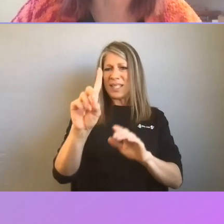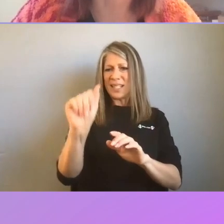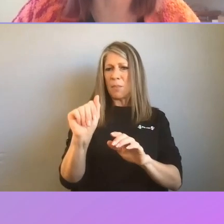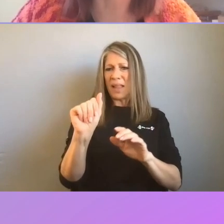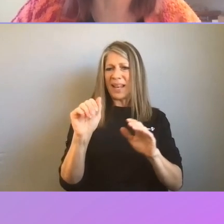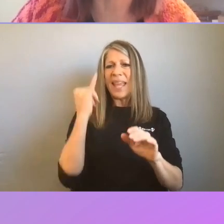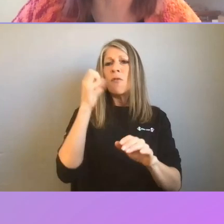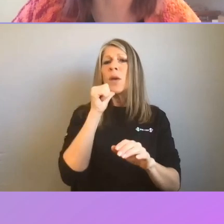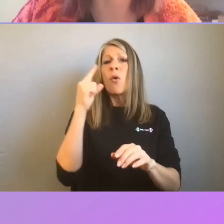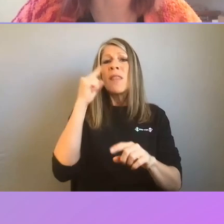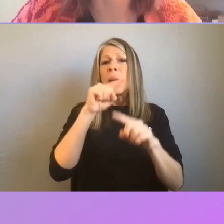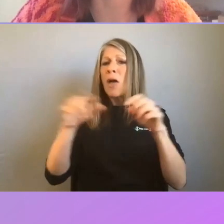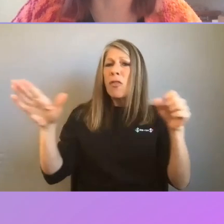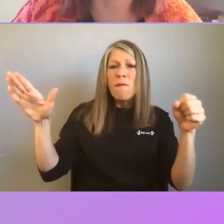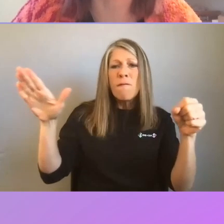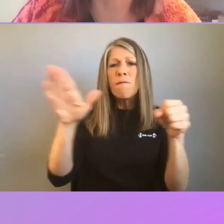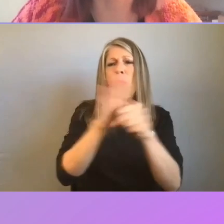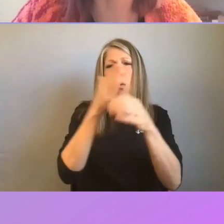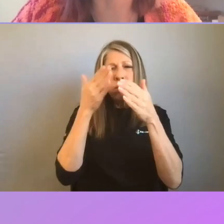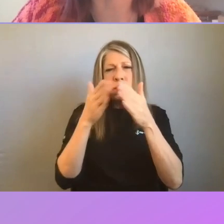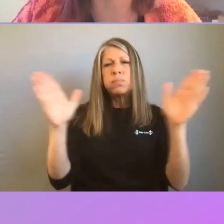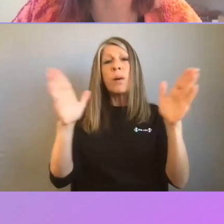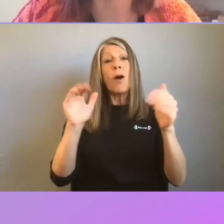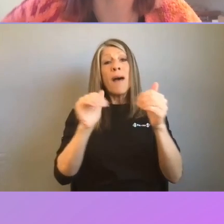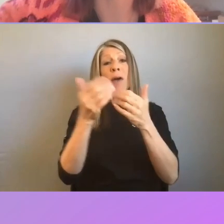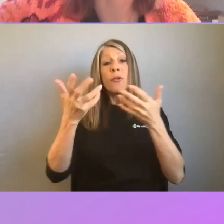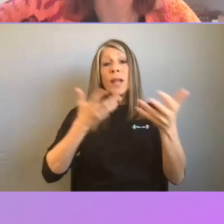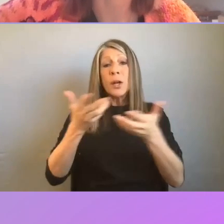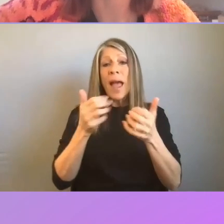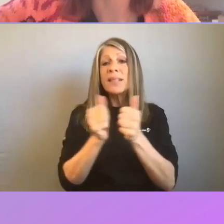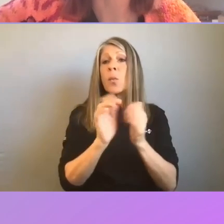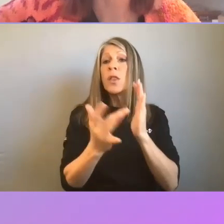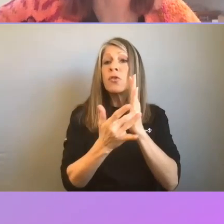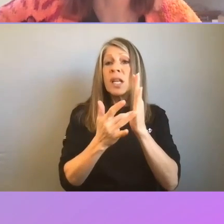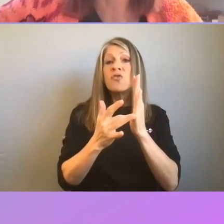to consider the full context in which they're interacting with our digital content.